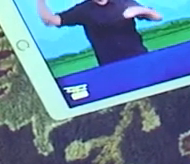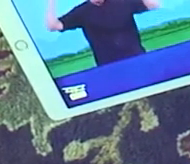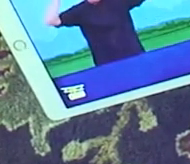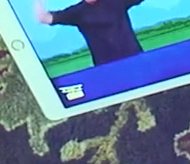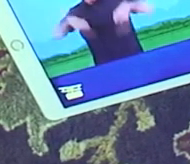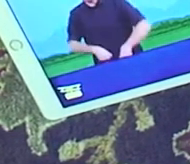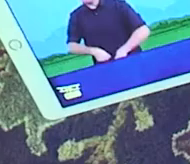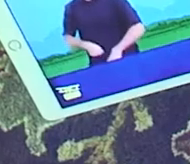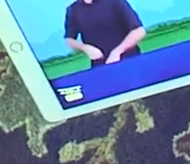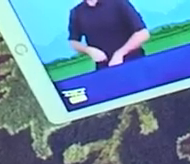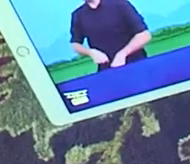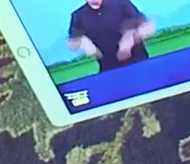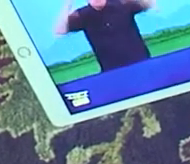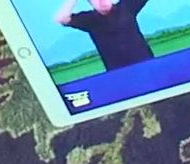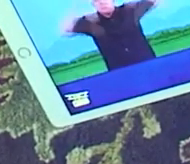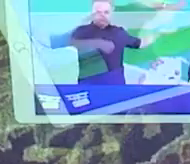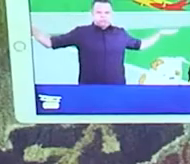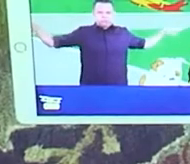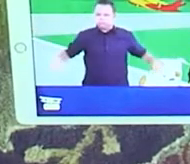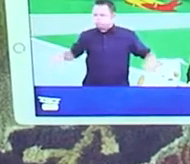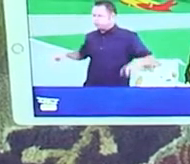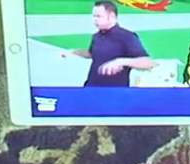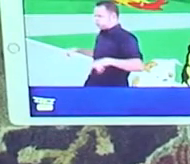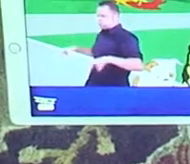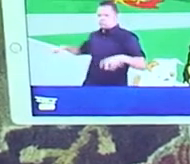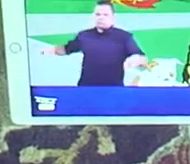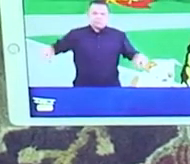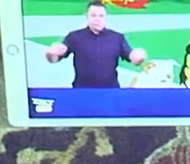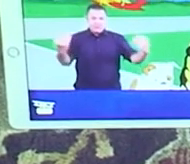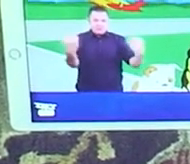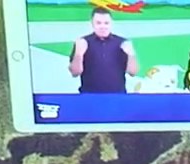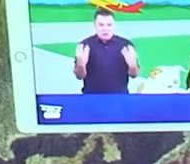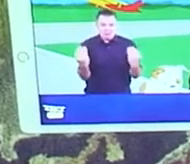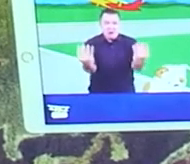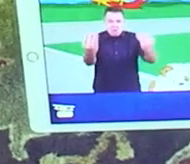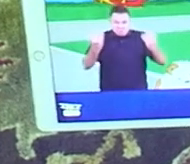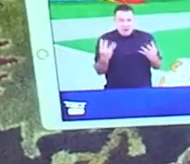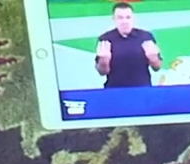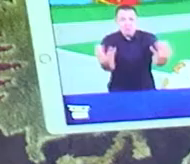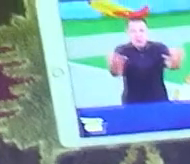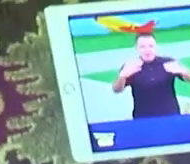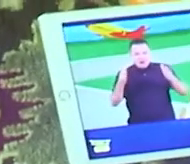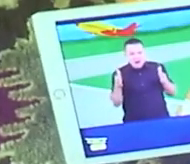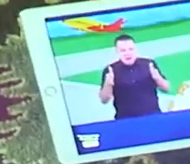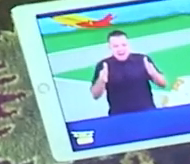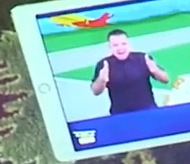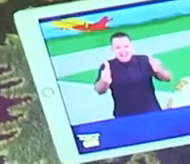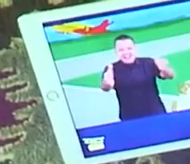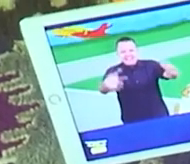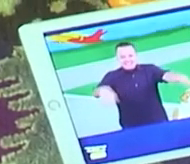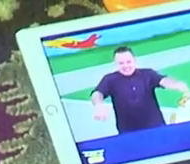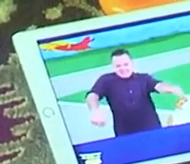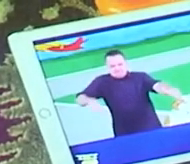everyone learns sign language so that you can connect with whoever you might come across. What you can see Lucy doing with her hands here is actually